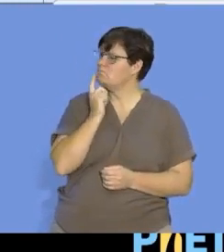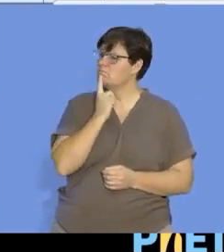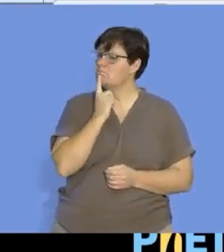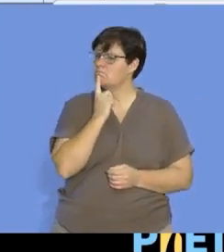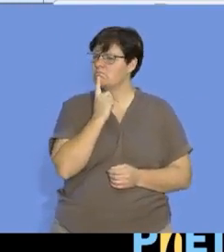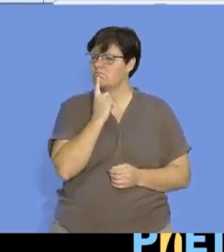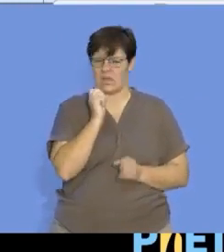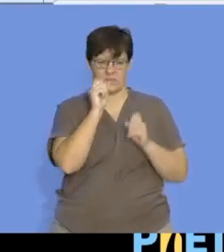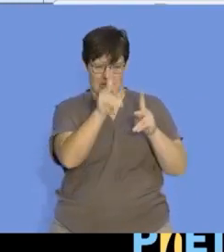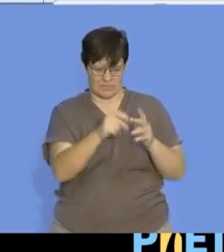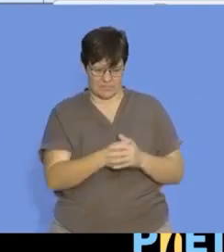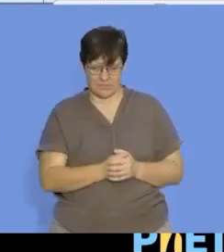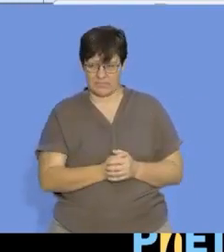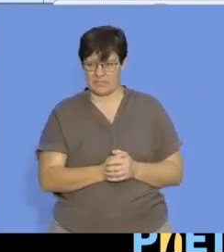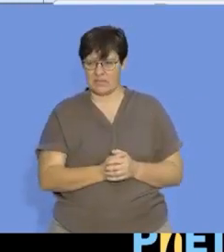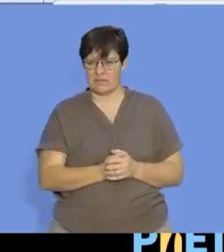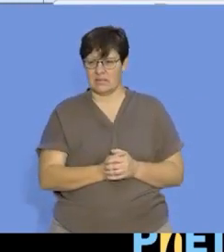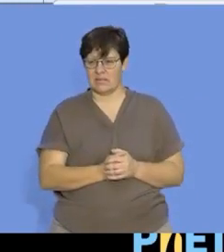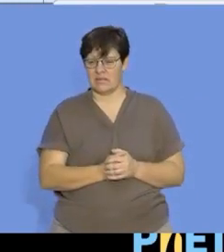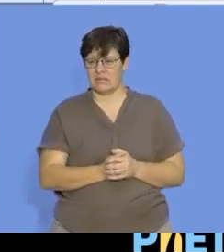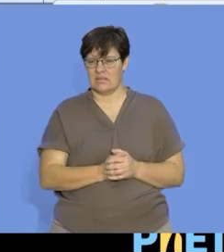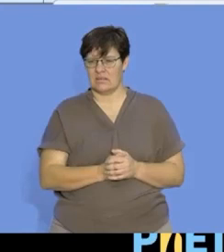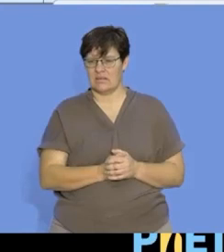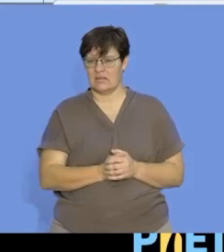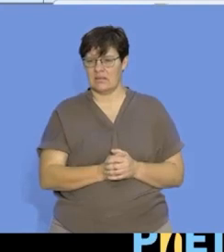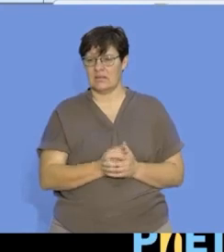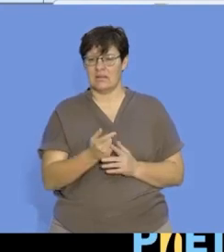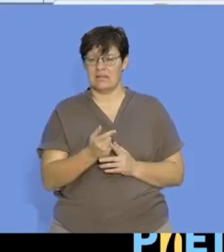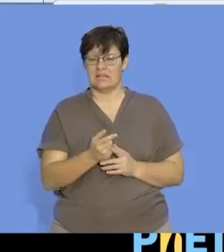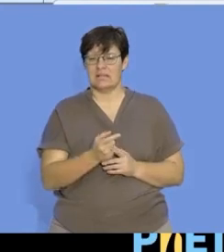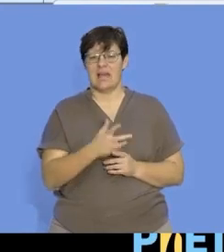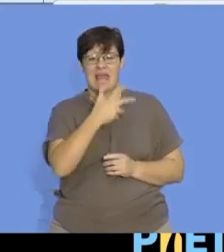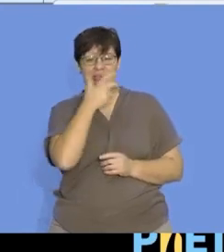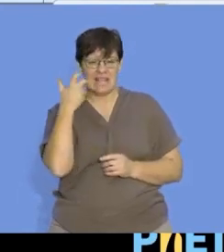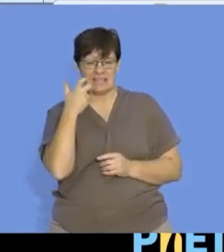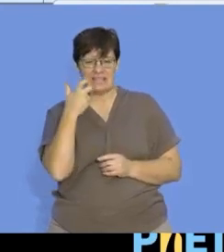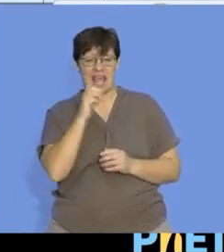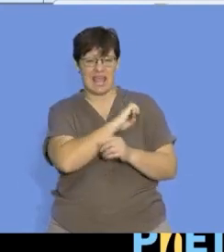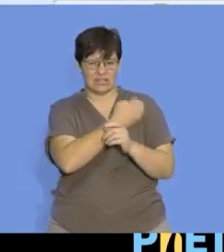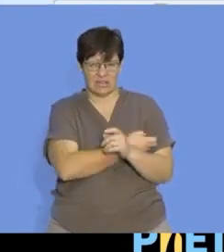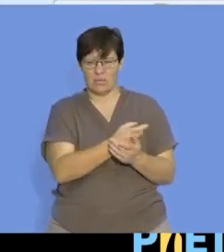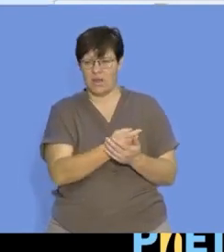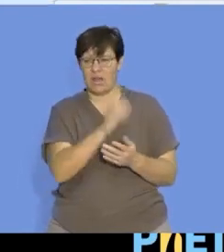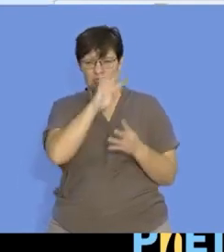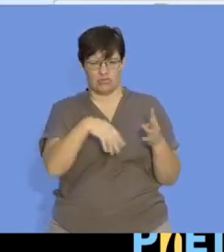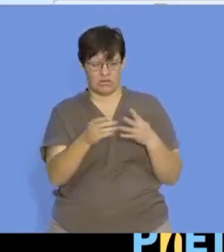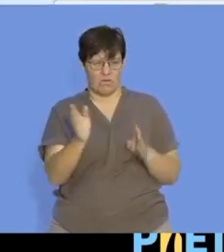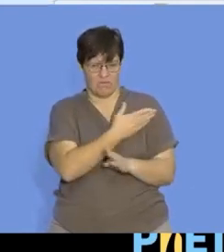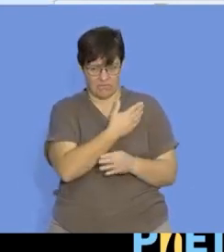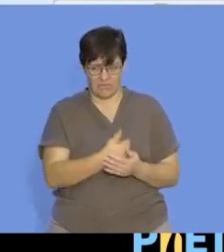It's okay. So, that's just heat energy because they're moving so much. I'm going to take the grid off, it doesn't